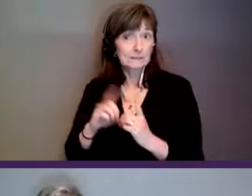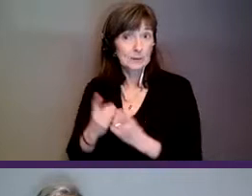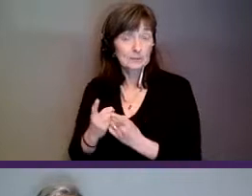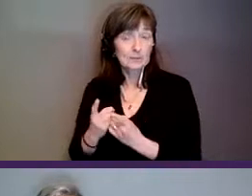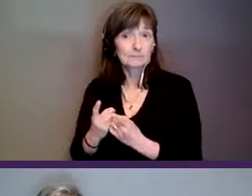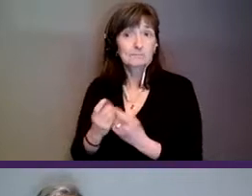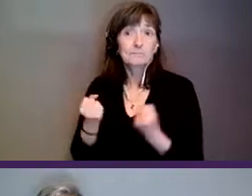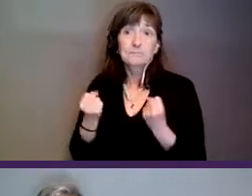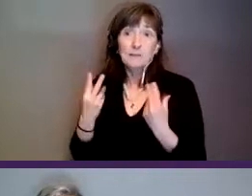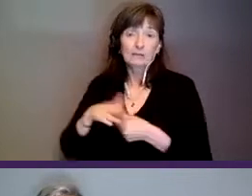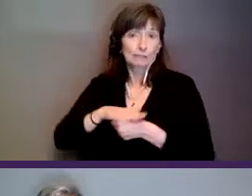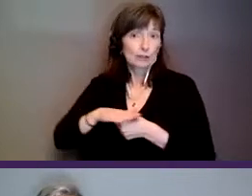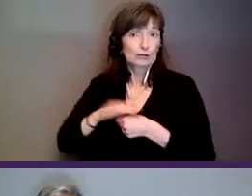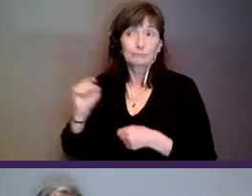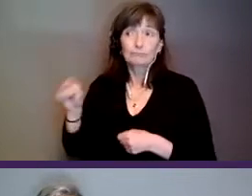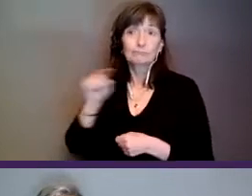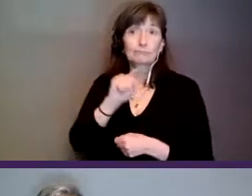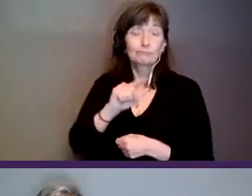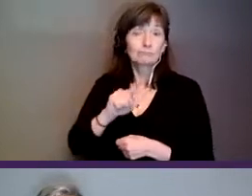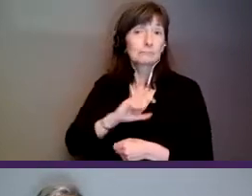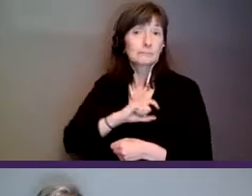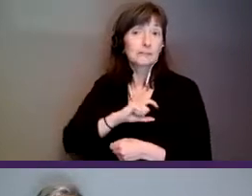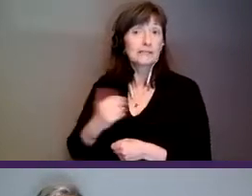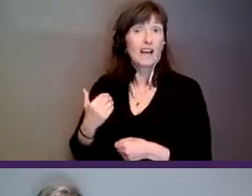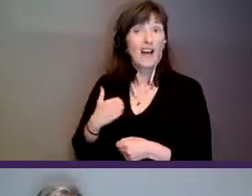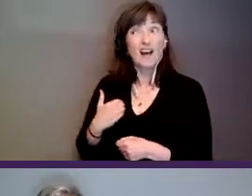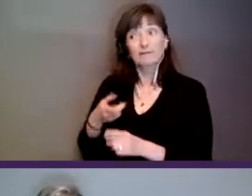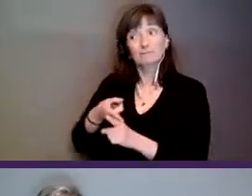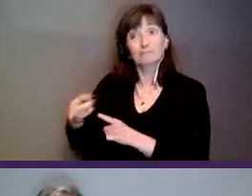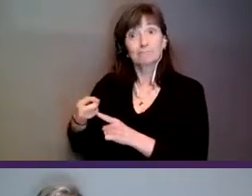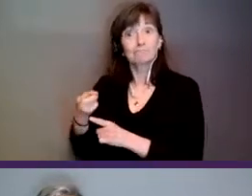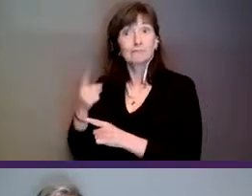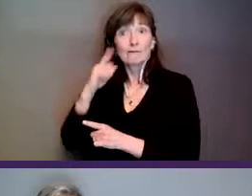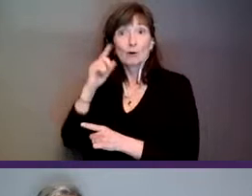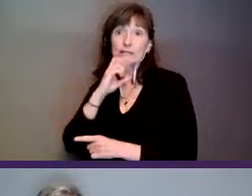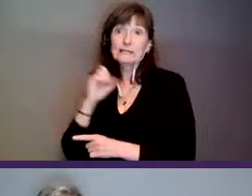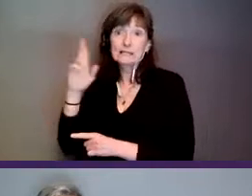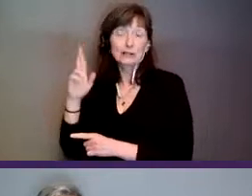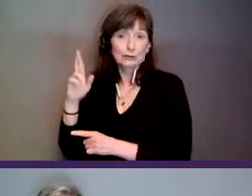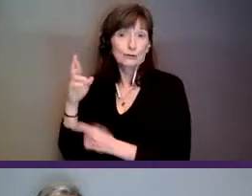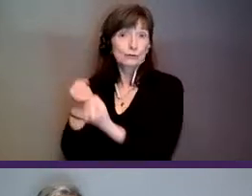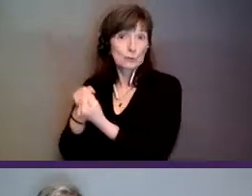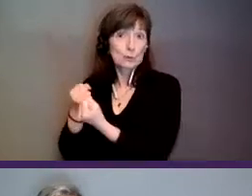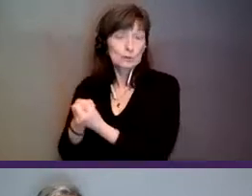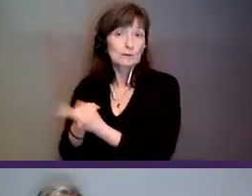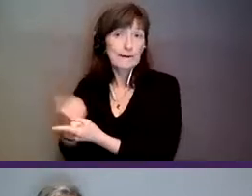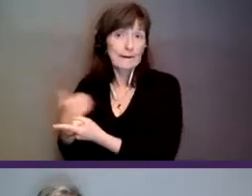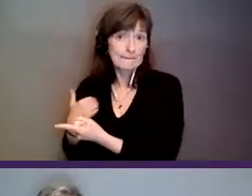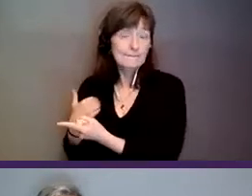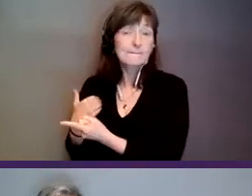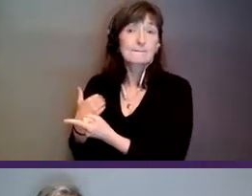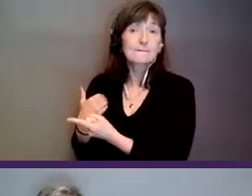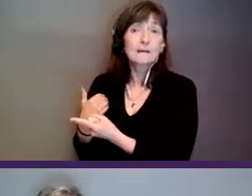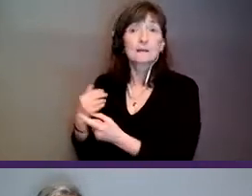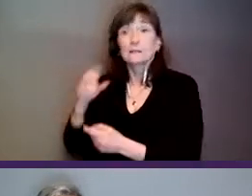police officers or police departments have officers who are dedicated to support seniors, whether that's a senior support